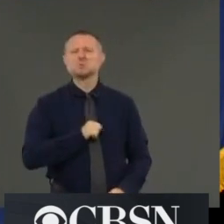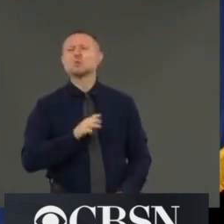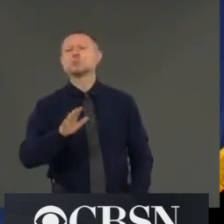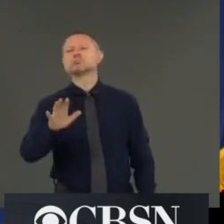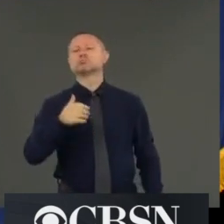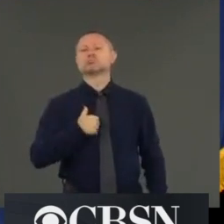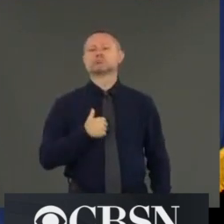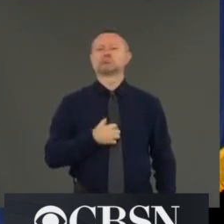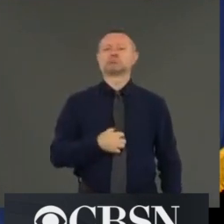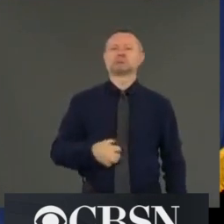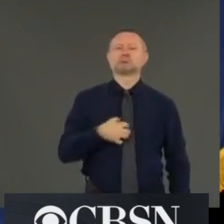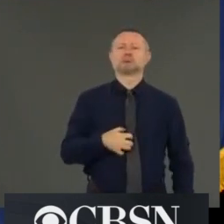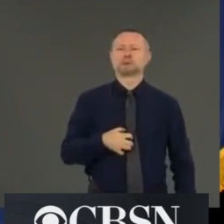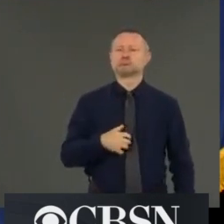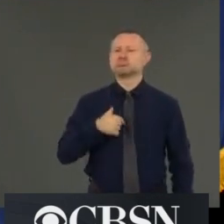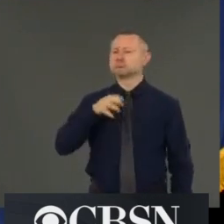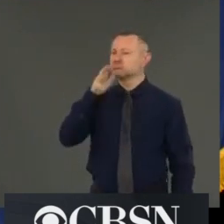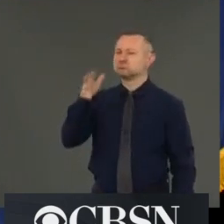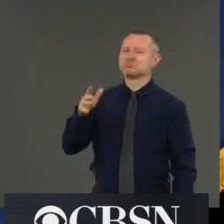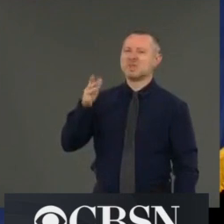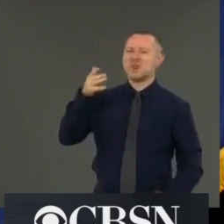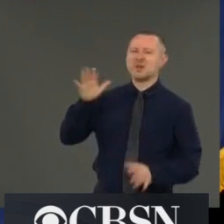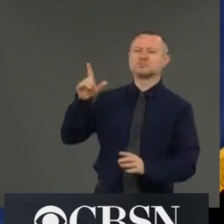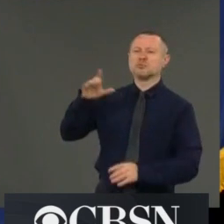Let those Congress people